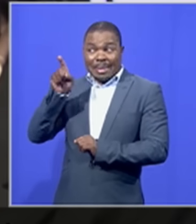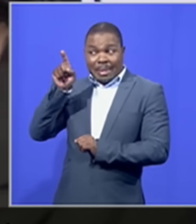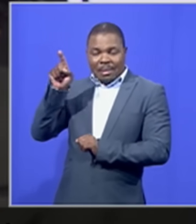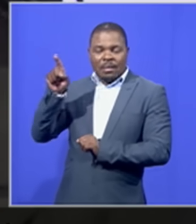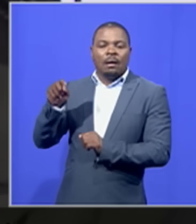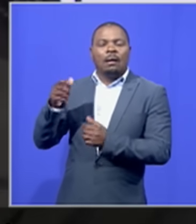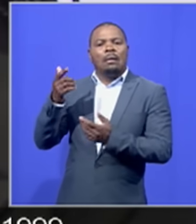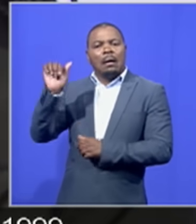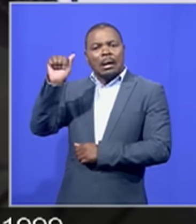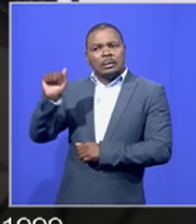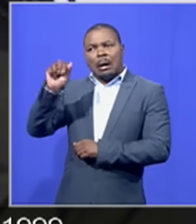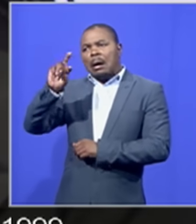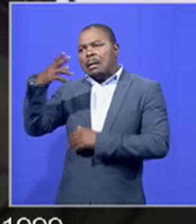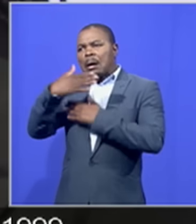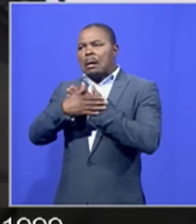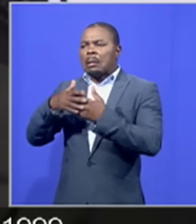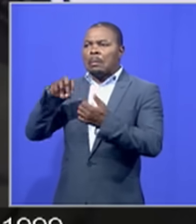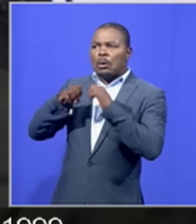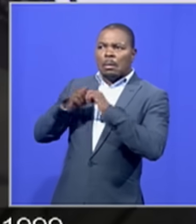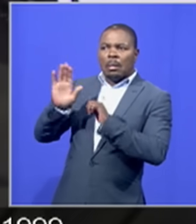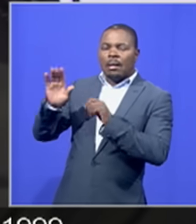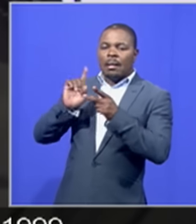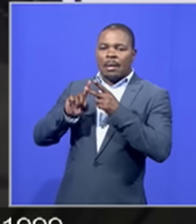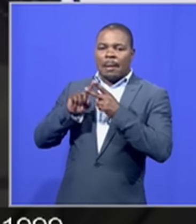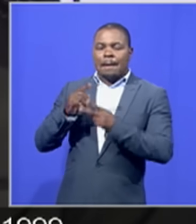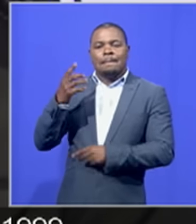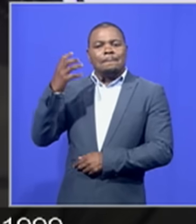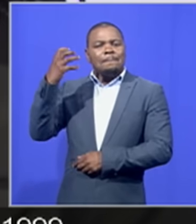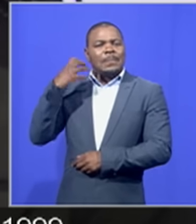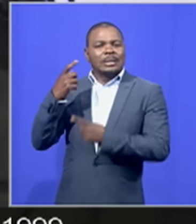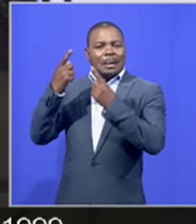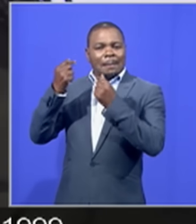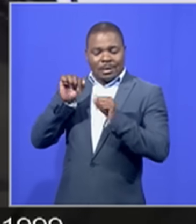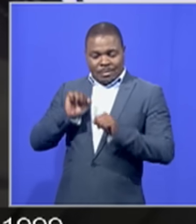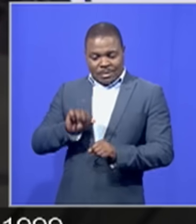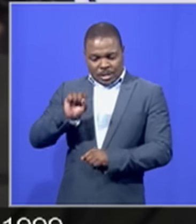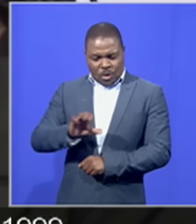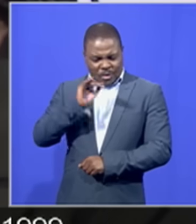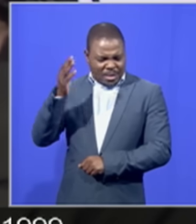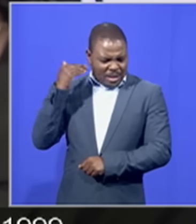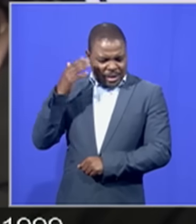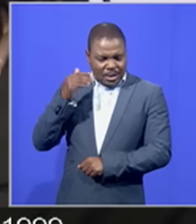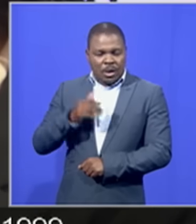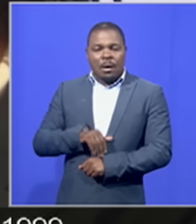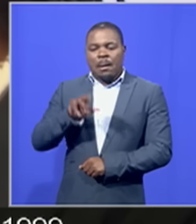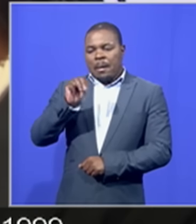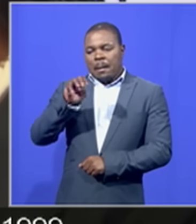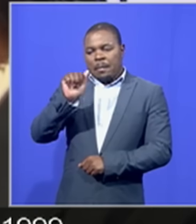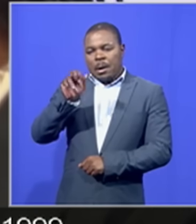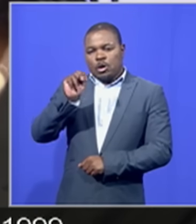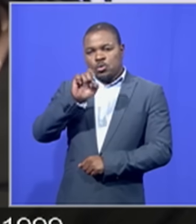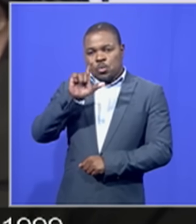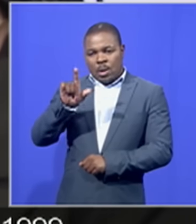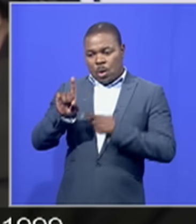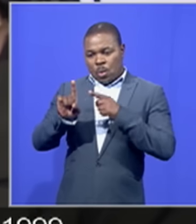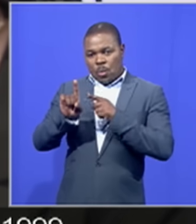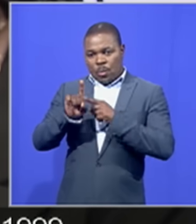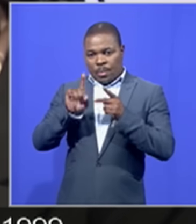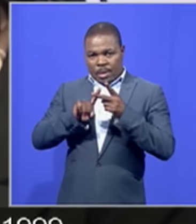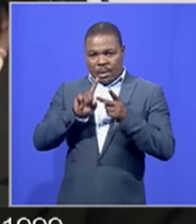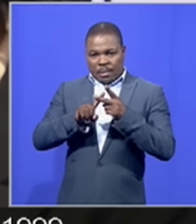wa dinaga tse ding mme letona la ditjhelete ka nako eo Trevor Manuel le a ikarabelang ho banka ya